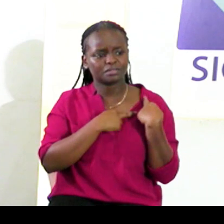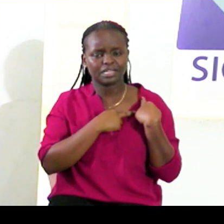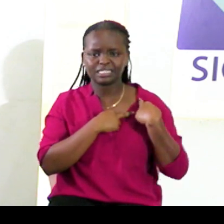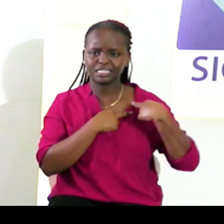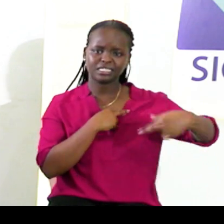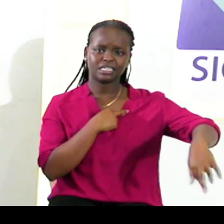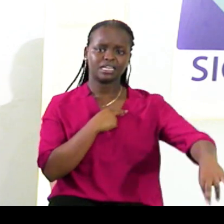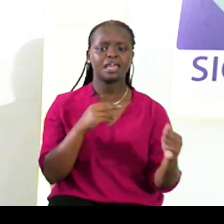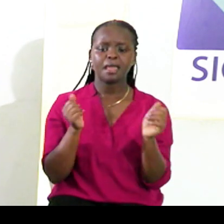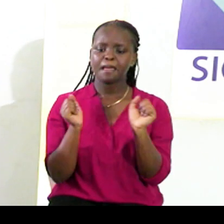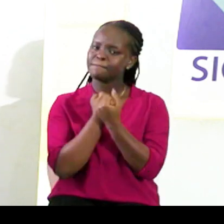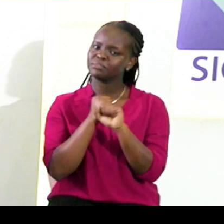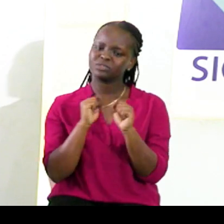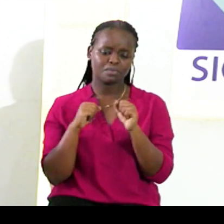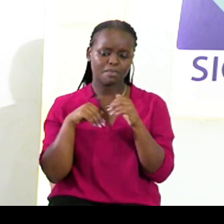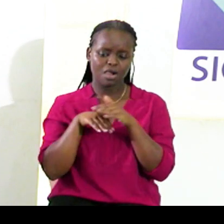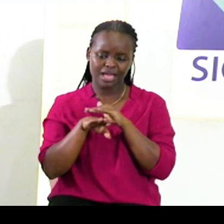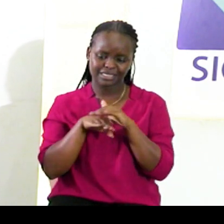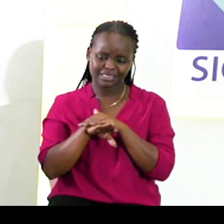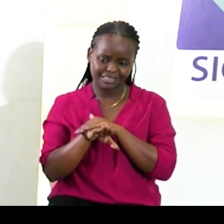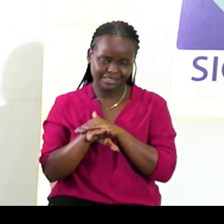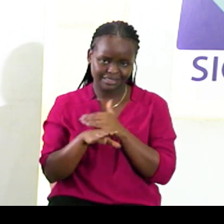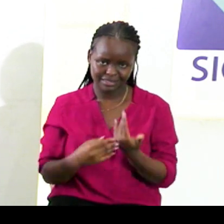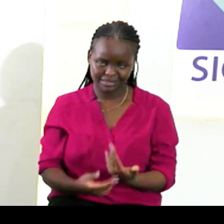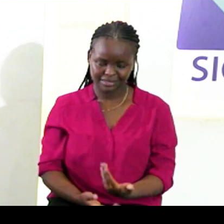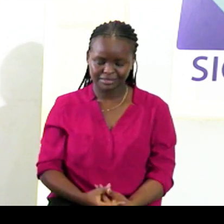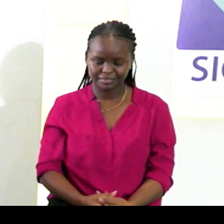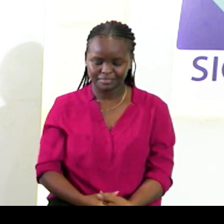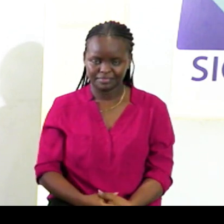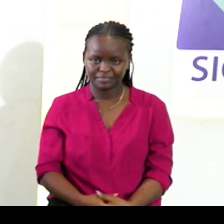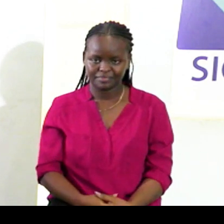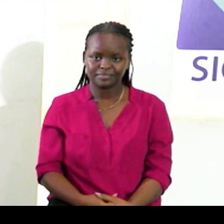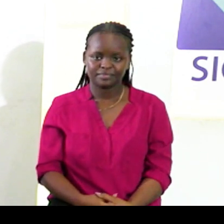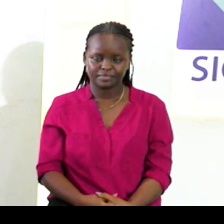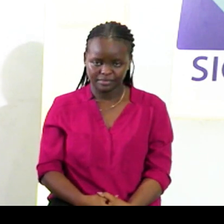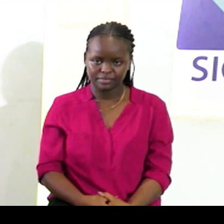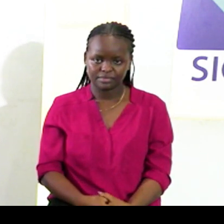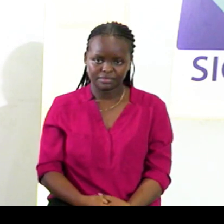can't access. They need to earn a living. Yeah.